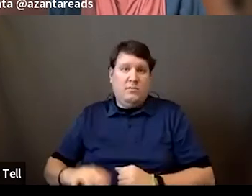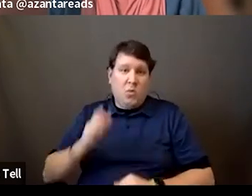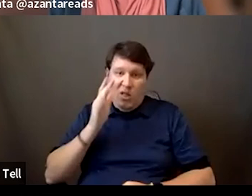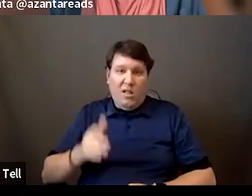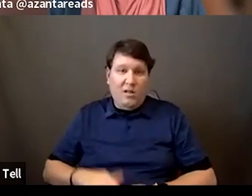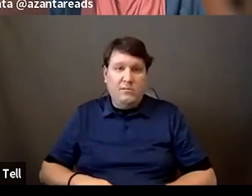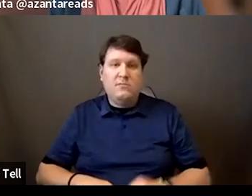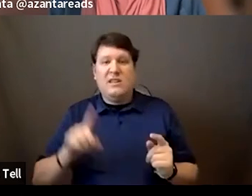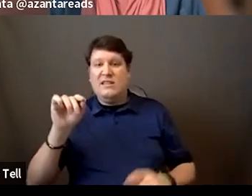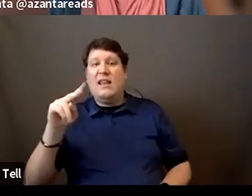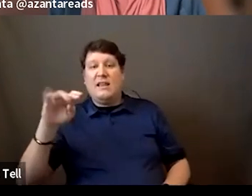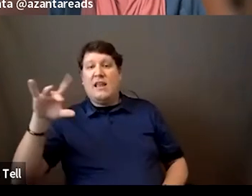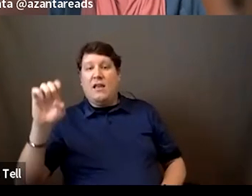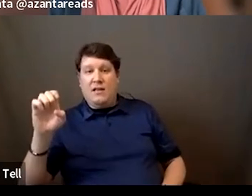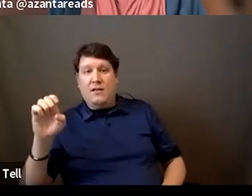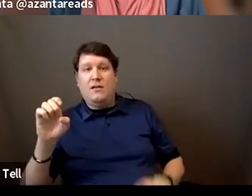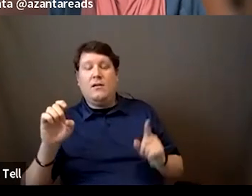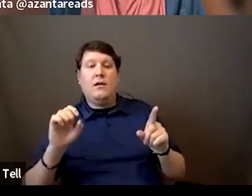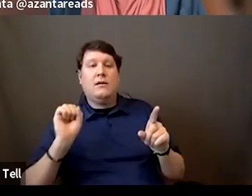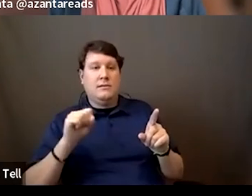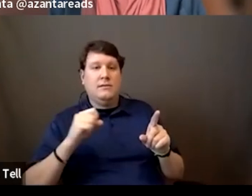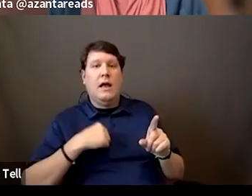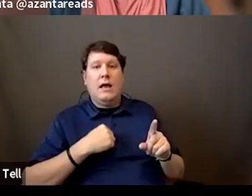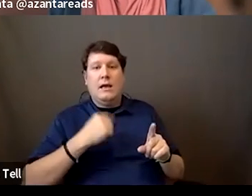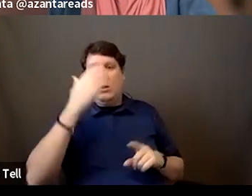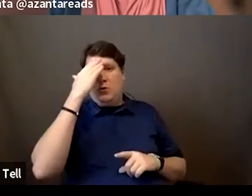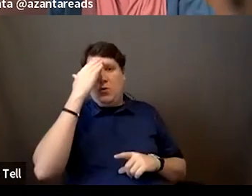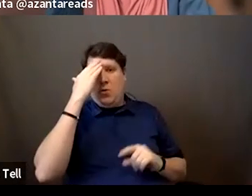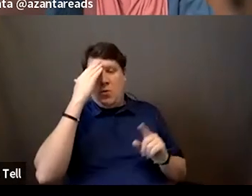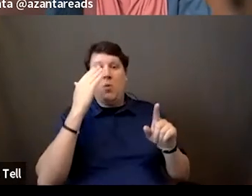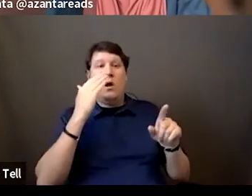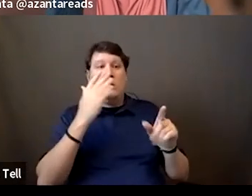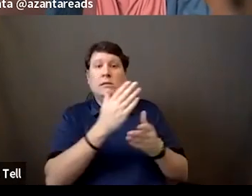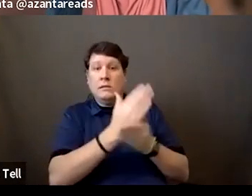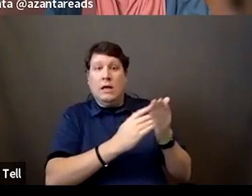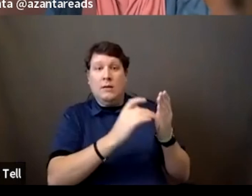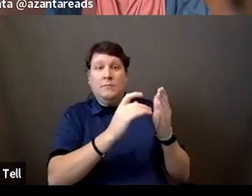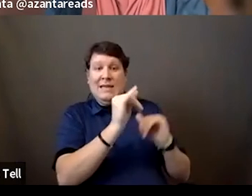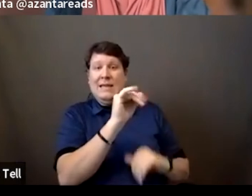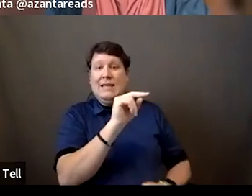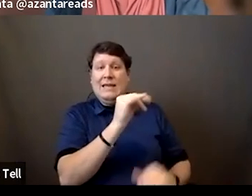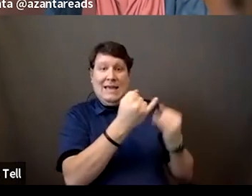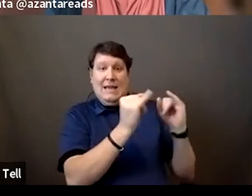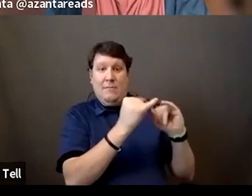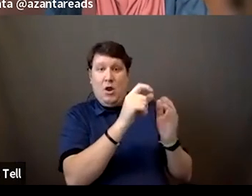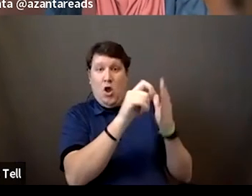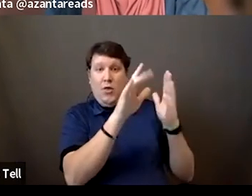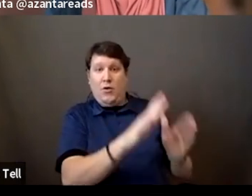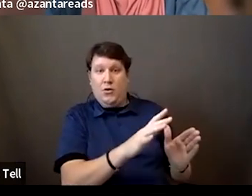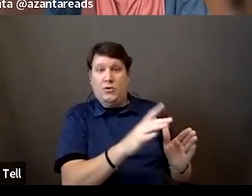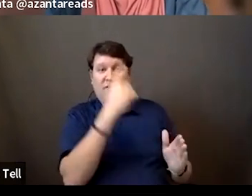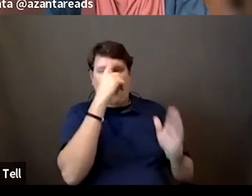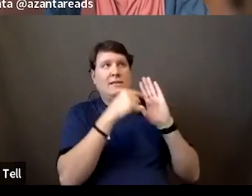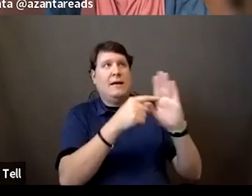I think, there's indie authors who have completely utilized the platform to sell their books. Like Melissa's Bookshelf,